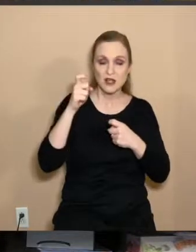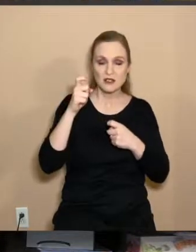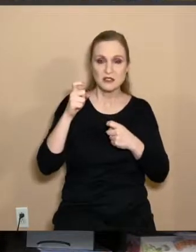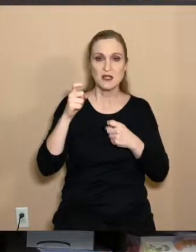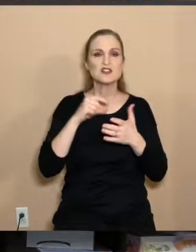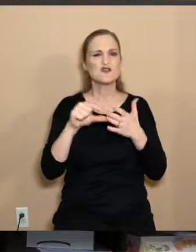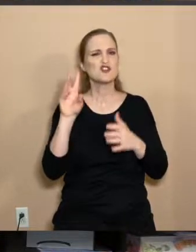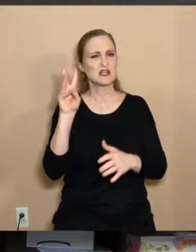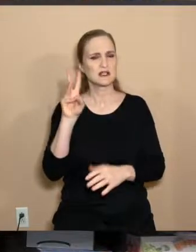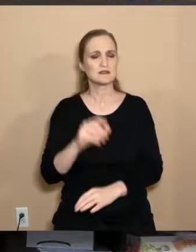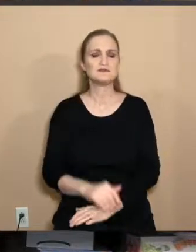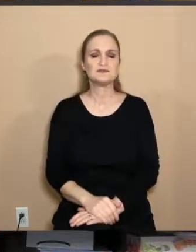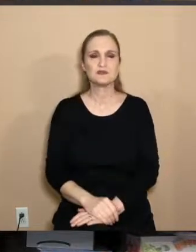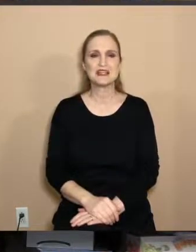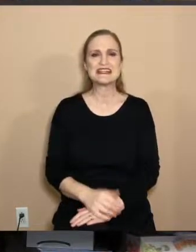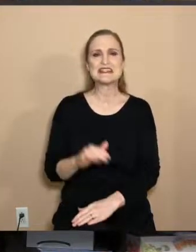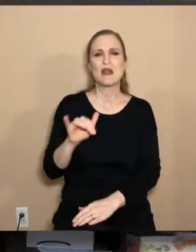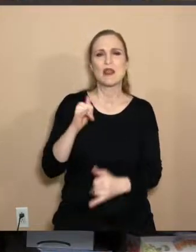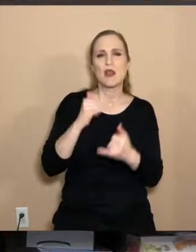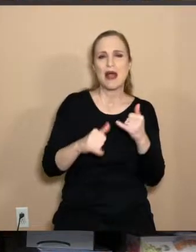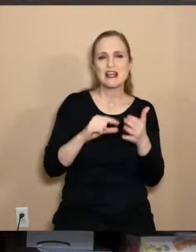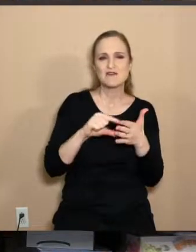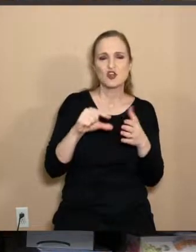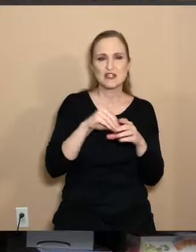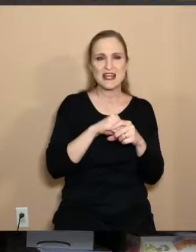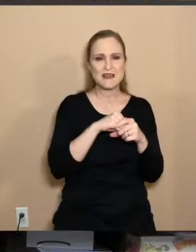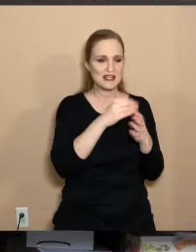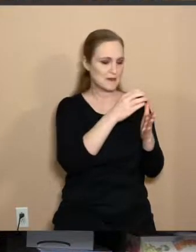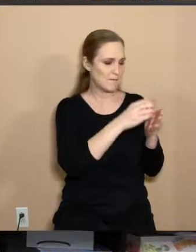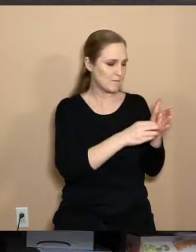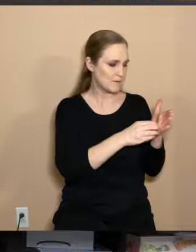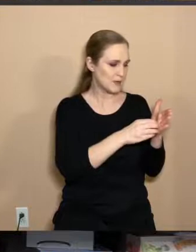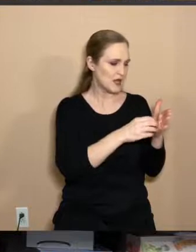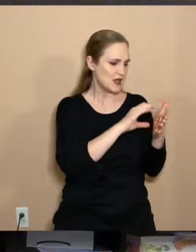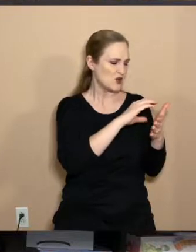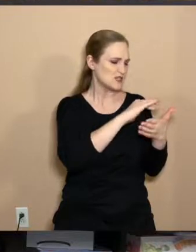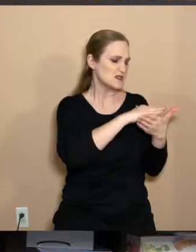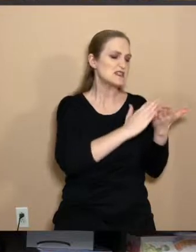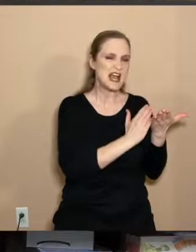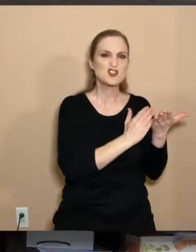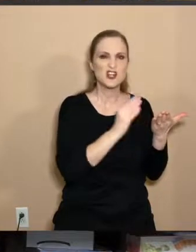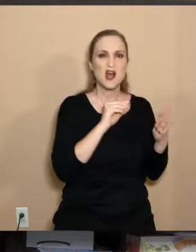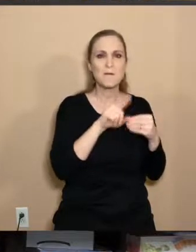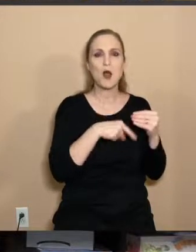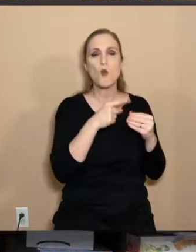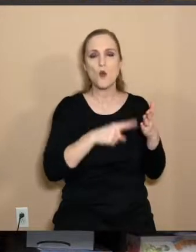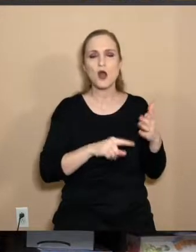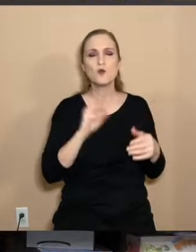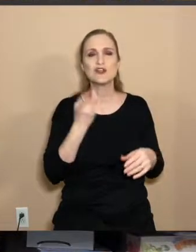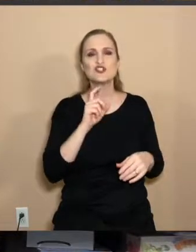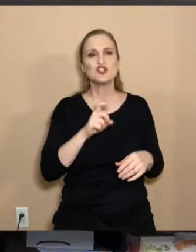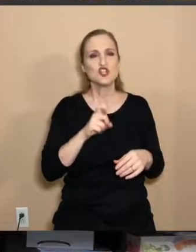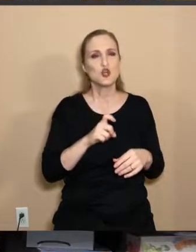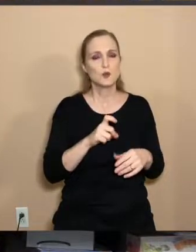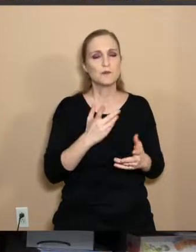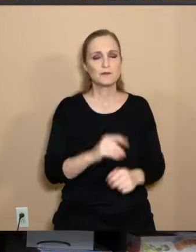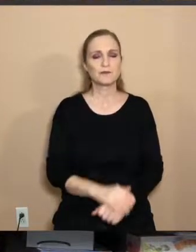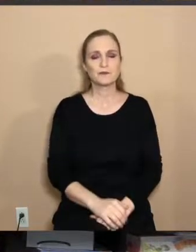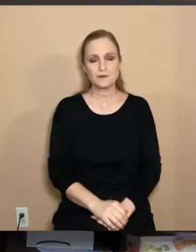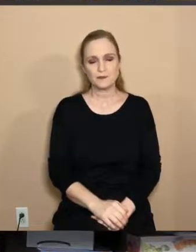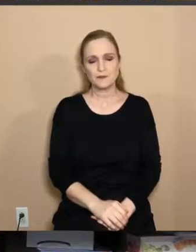down to verse 6. This is kind of the last verse in this first section about, what we should be doing even though we don't know what's